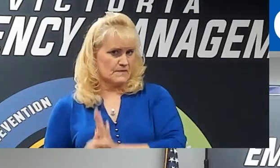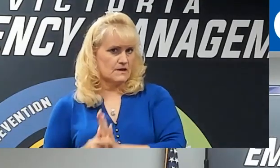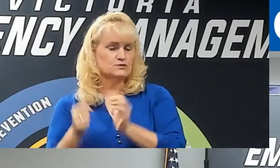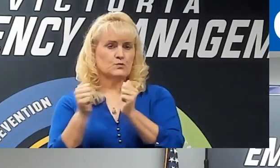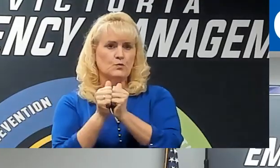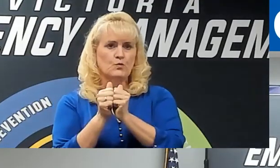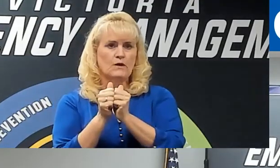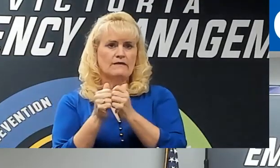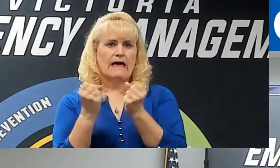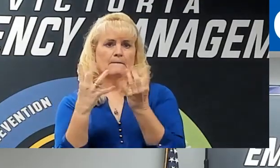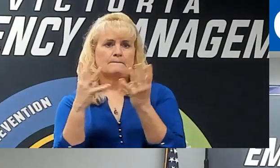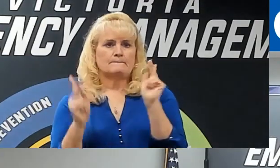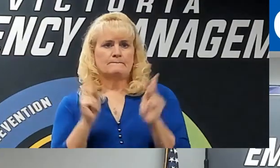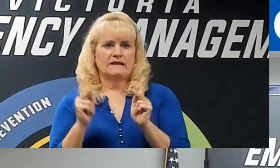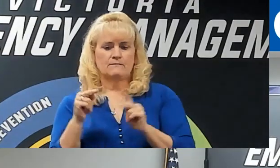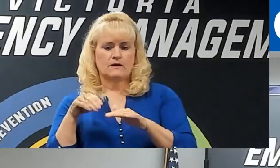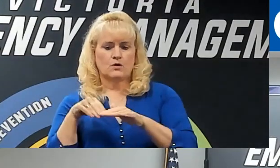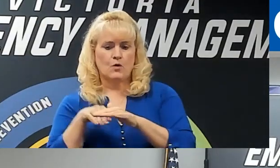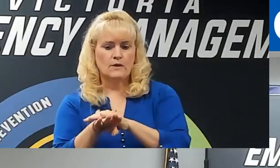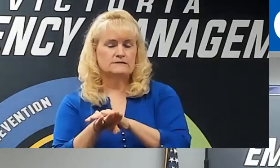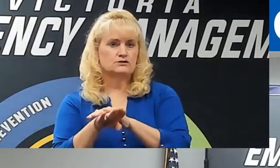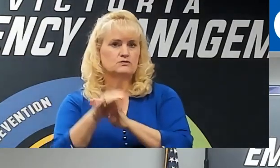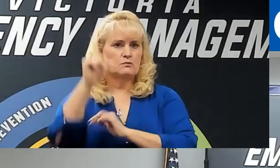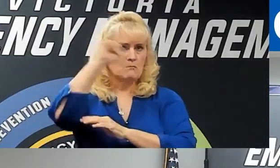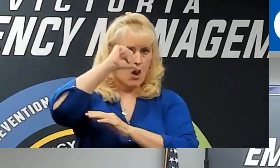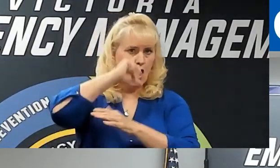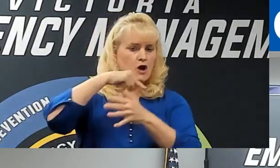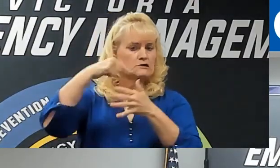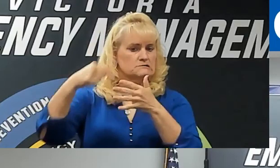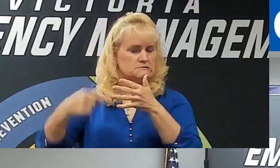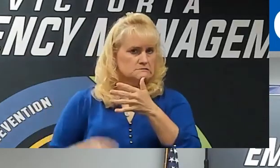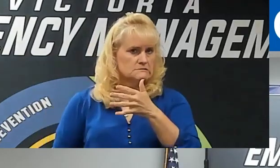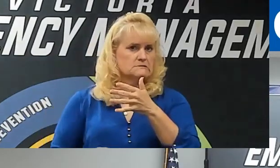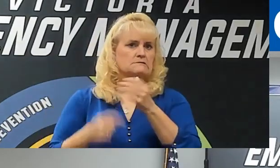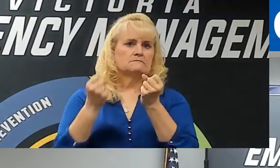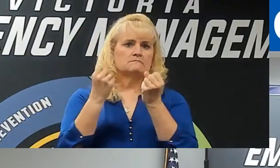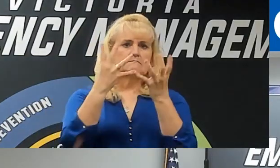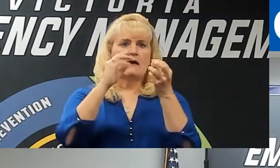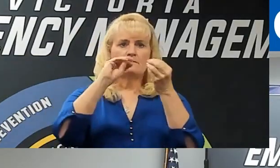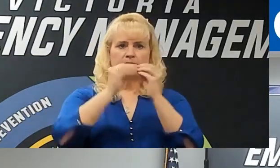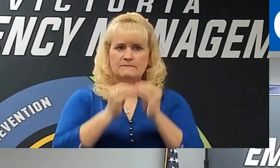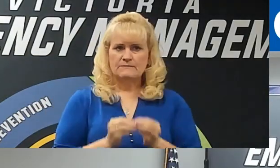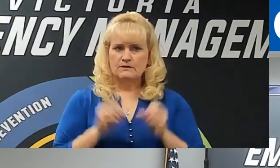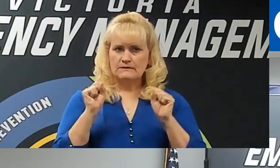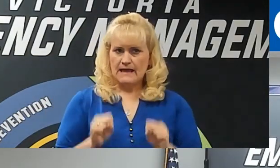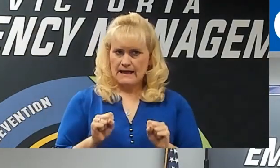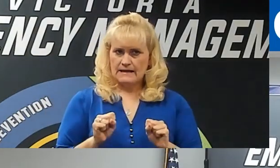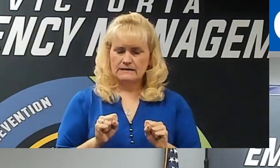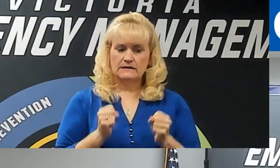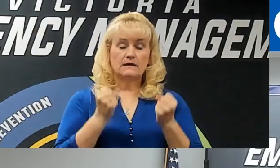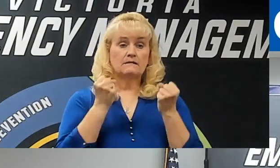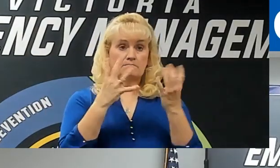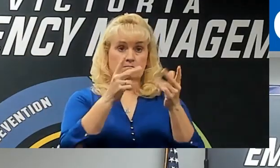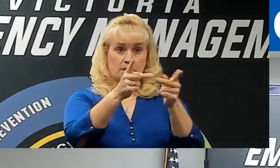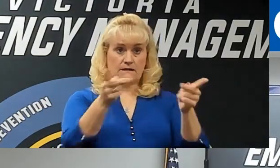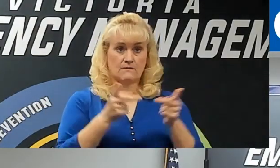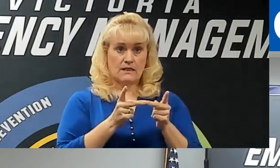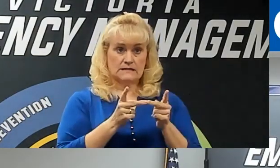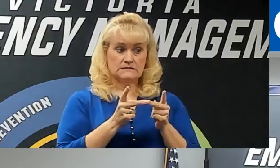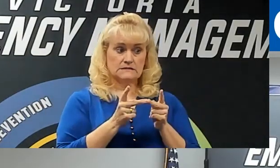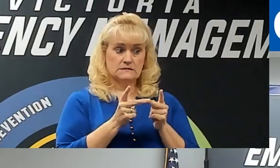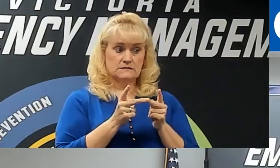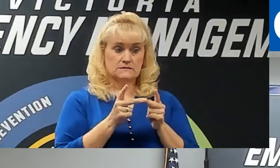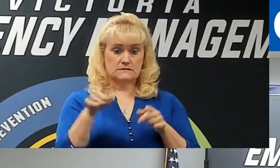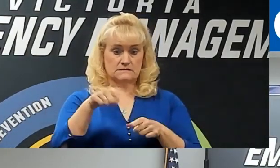occupancy violations. Local establishments were visited over the weekend, and going forward, it's clear